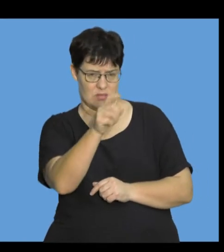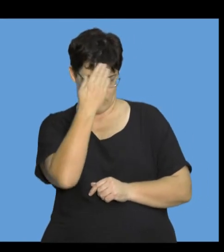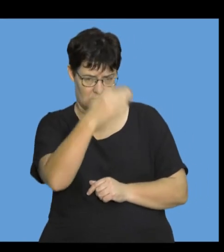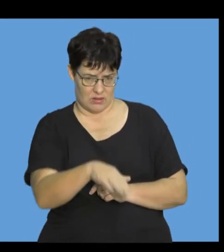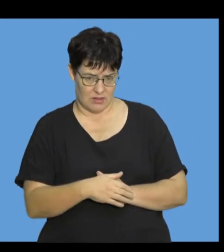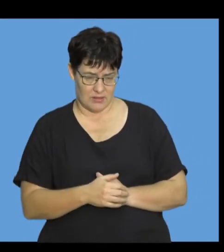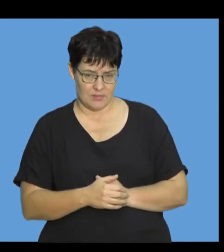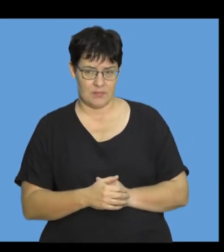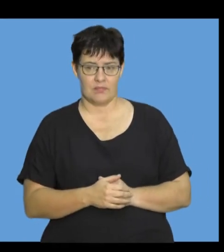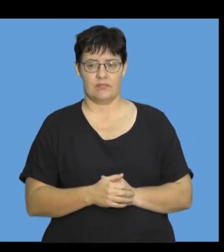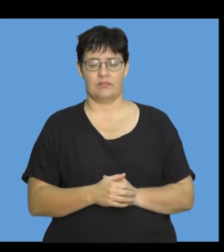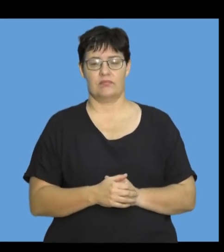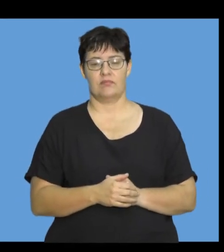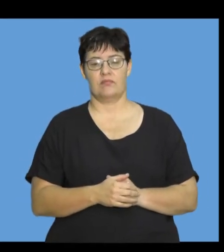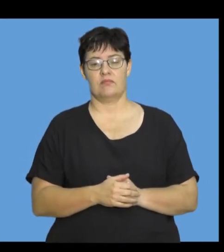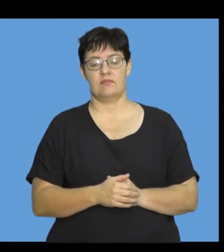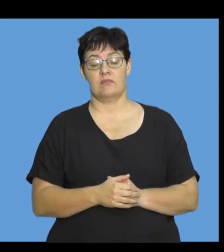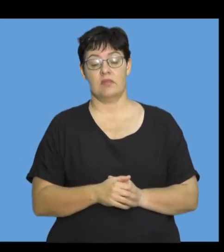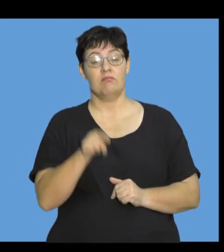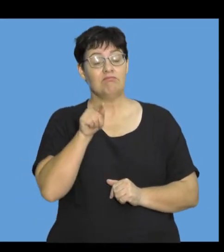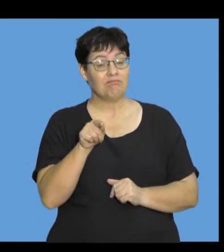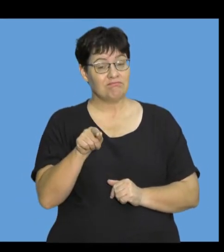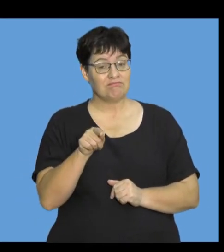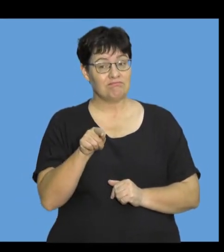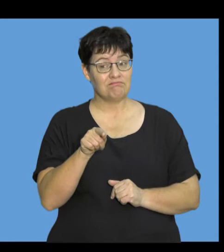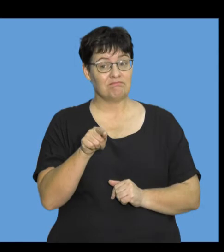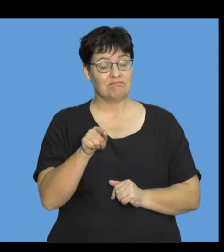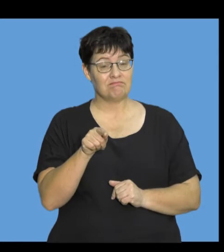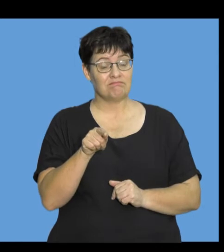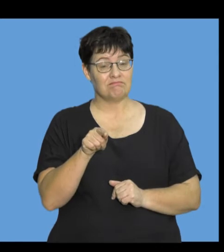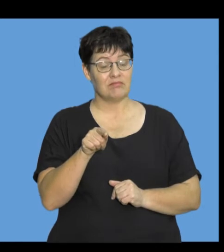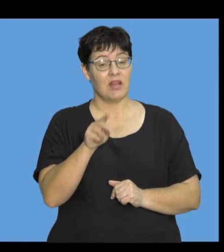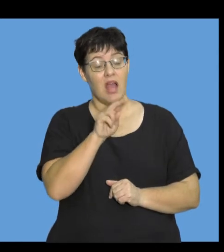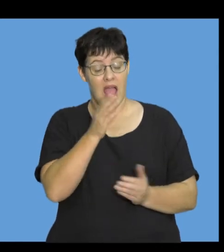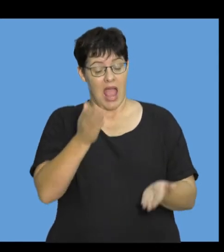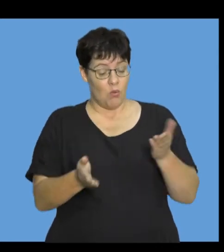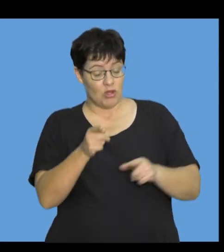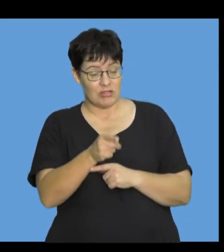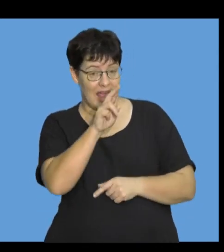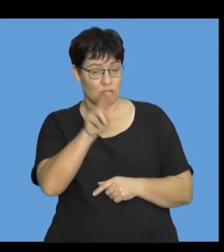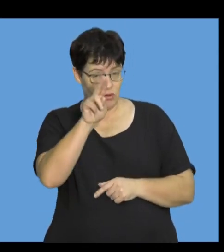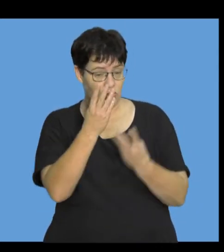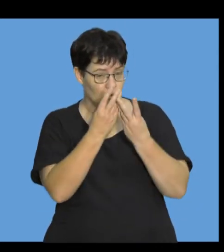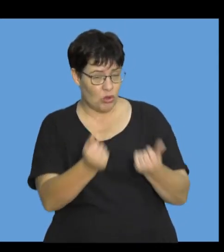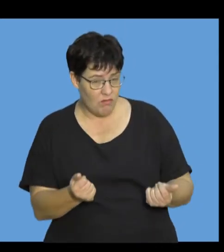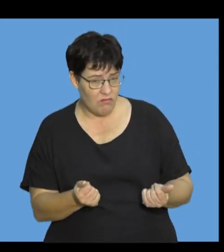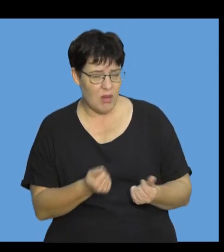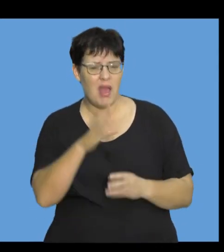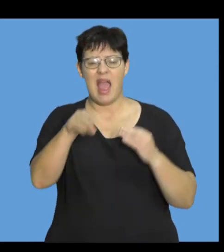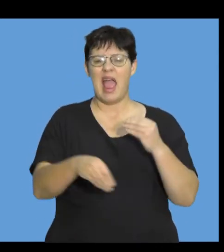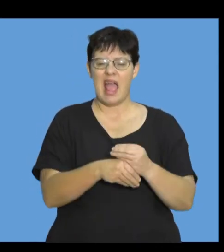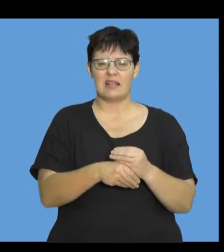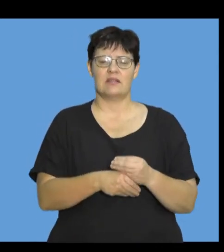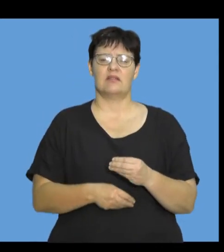exponent. Now, when solving exponential equations, right, and they include addition